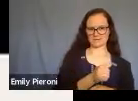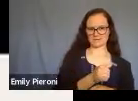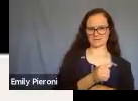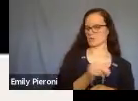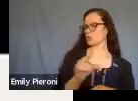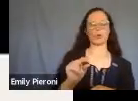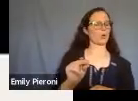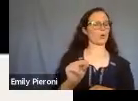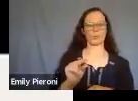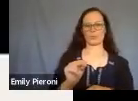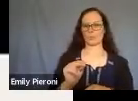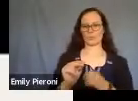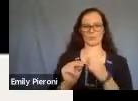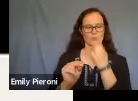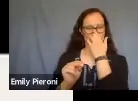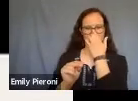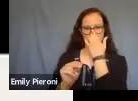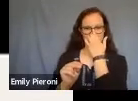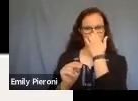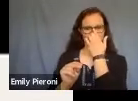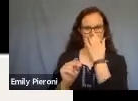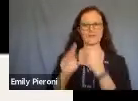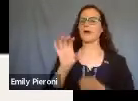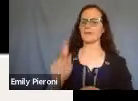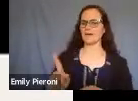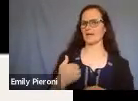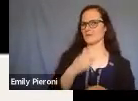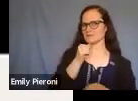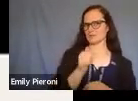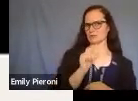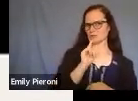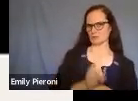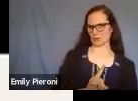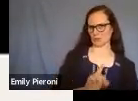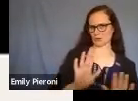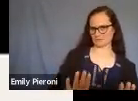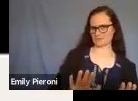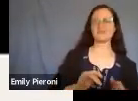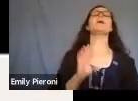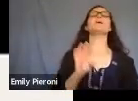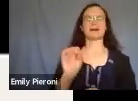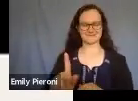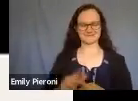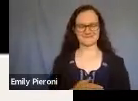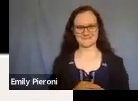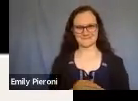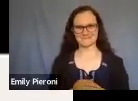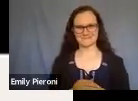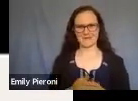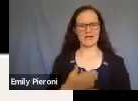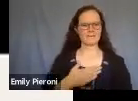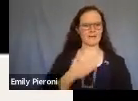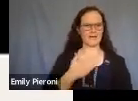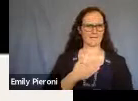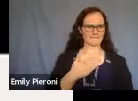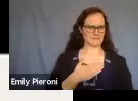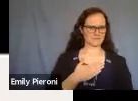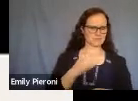No, I don't think so. Oh, okay. I just didn't know what was going on. I'm happy to ask my